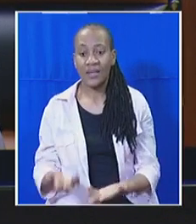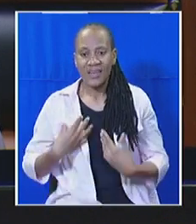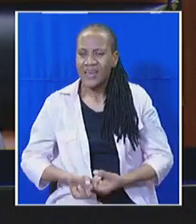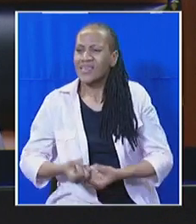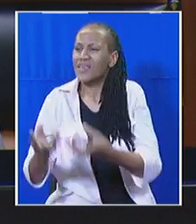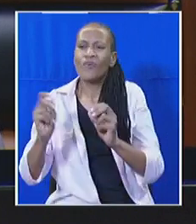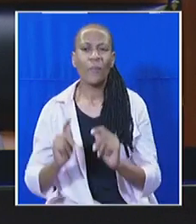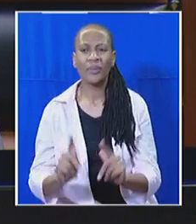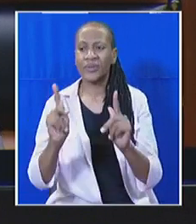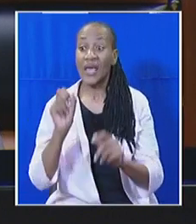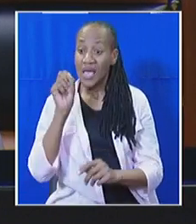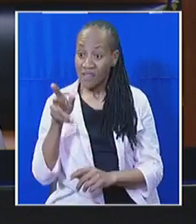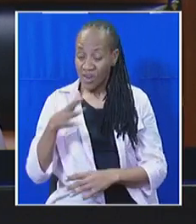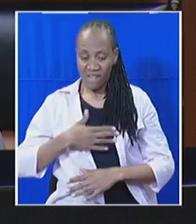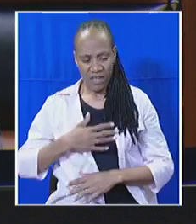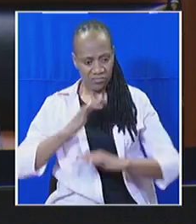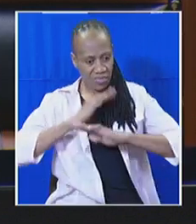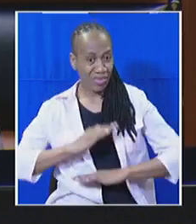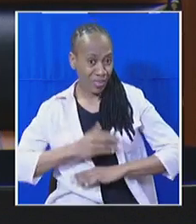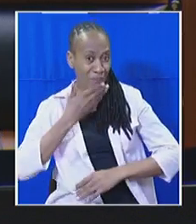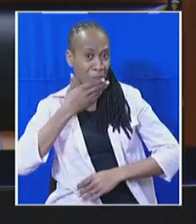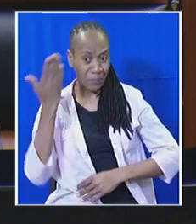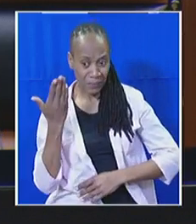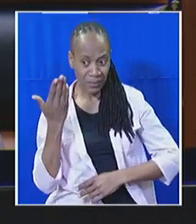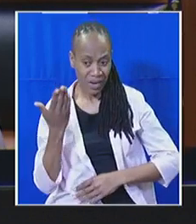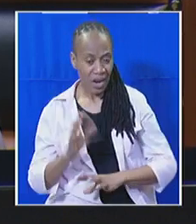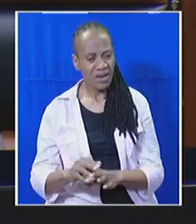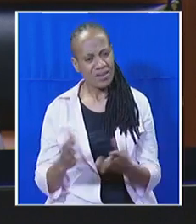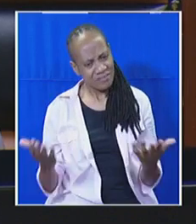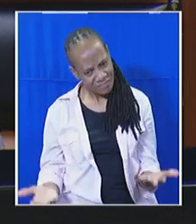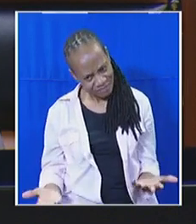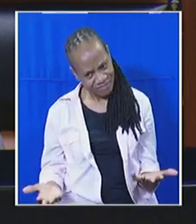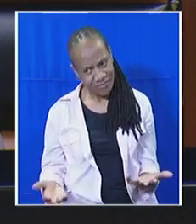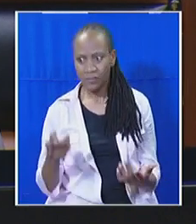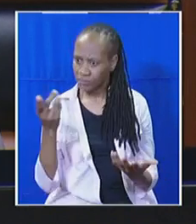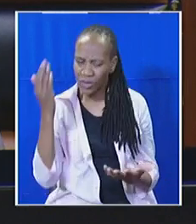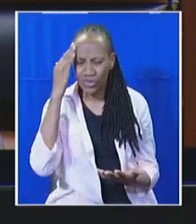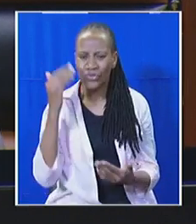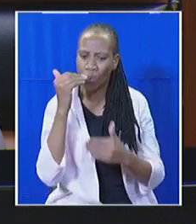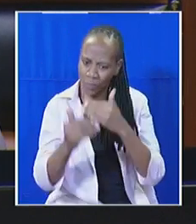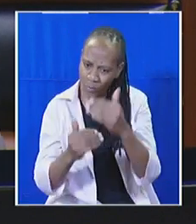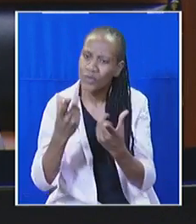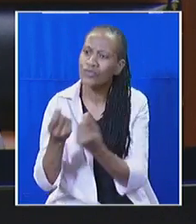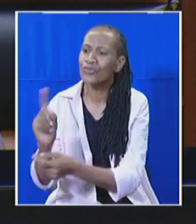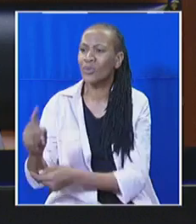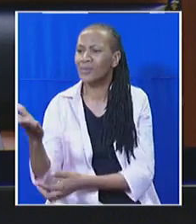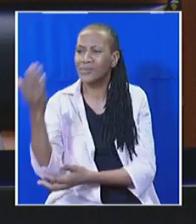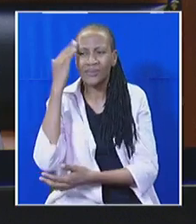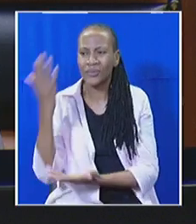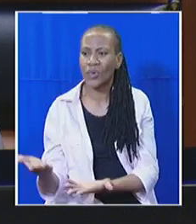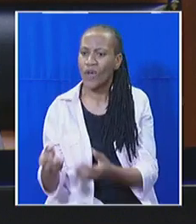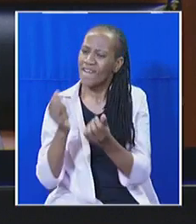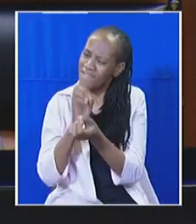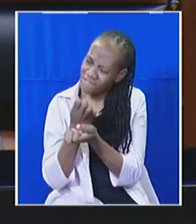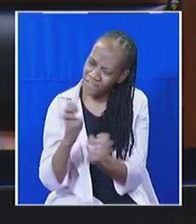say, if you are not satisfied with the answers given, obviously you know what to do, and you are allowed to